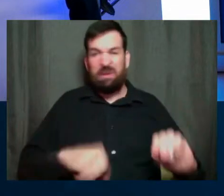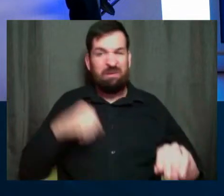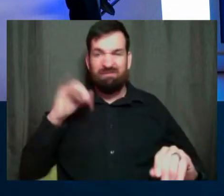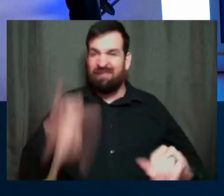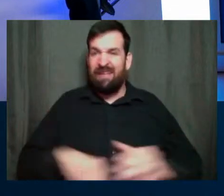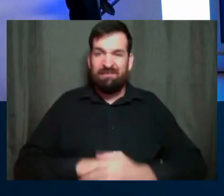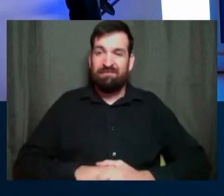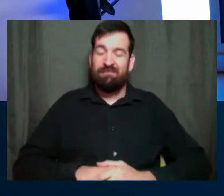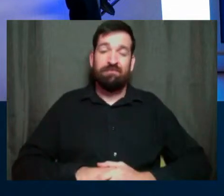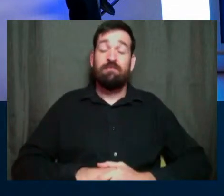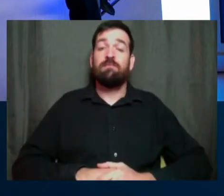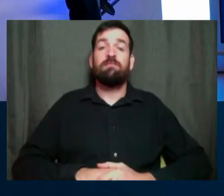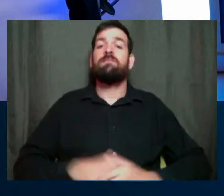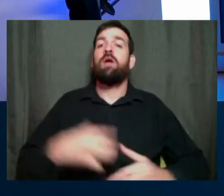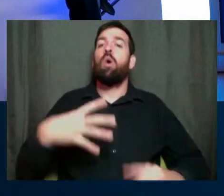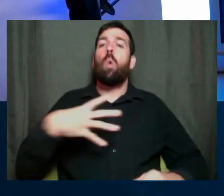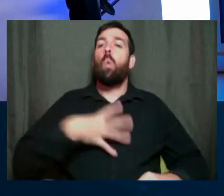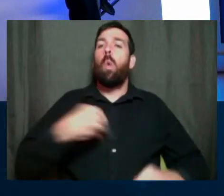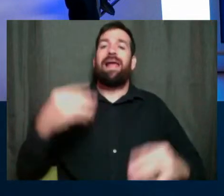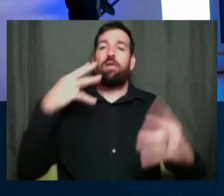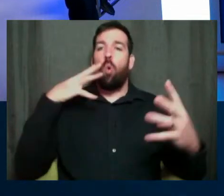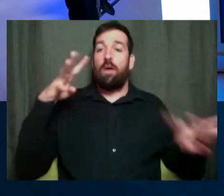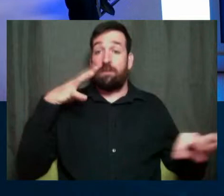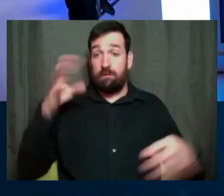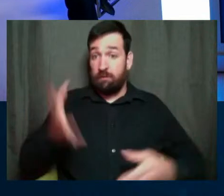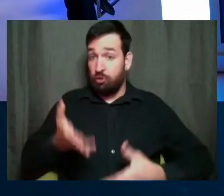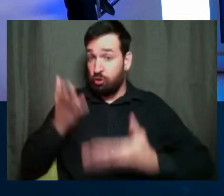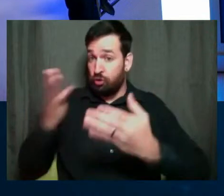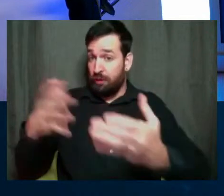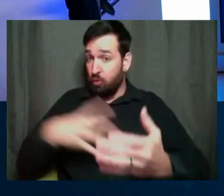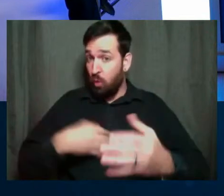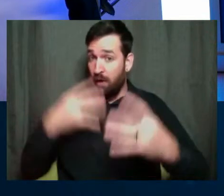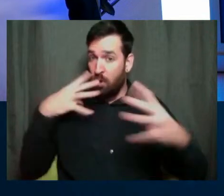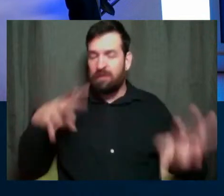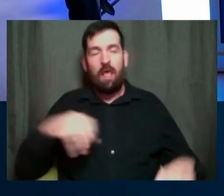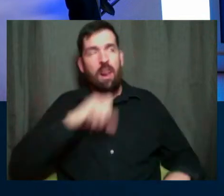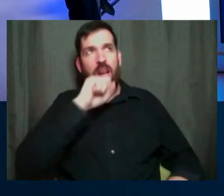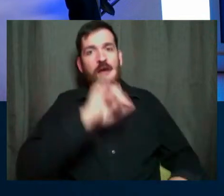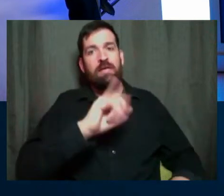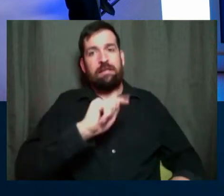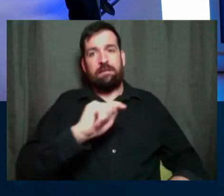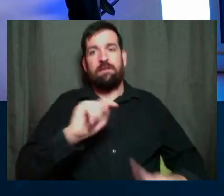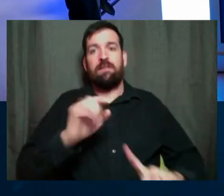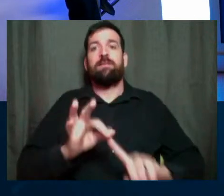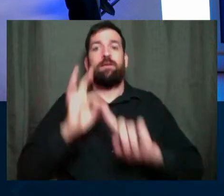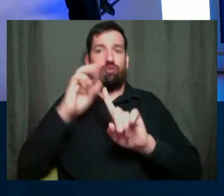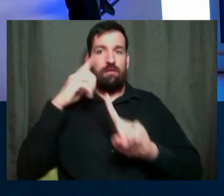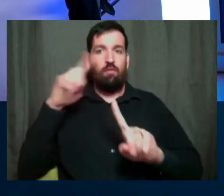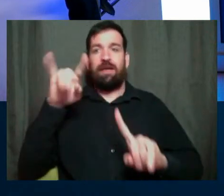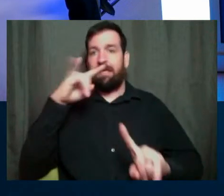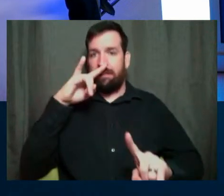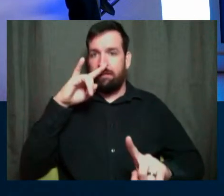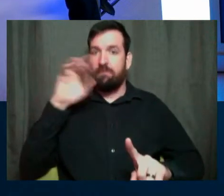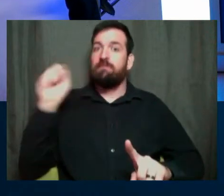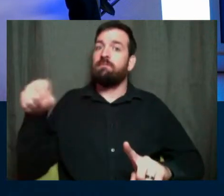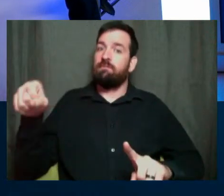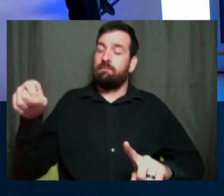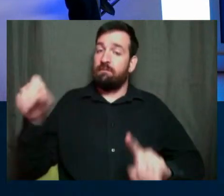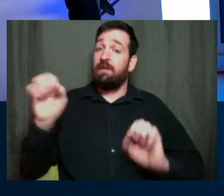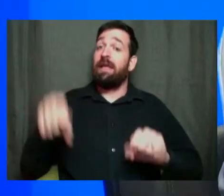isn't. White noise. No. Trish wants to know: do you suggest white noise? I love the white noise, especially for the kiddos. So yes, white noise can be very